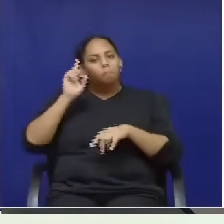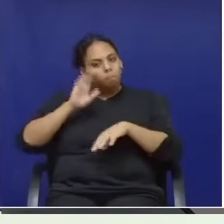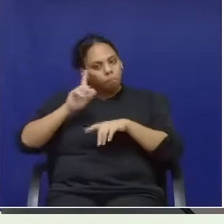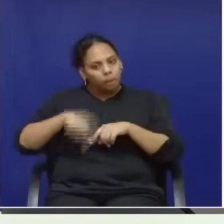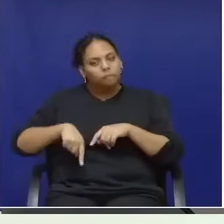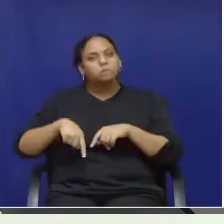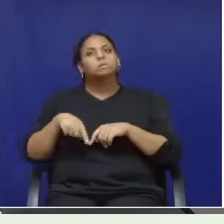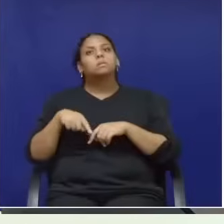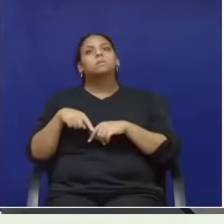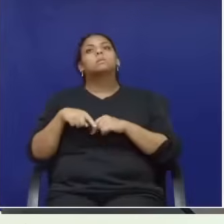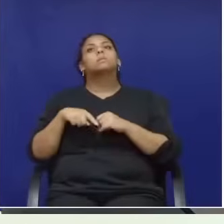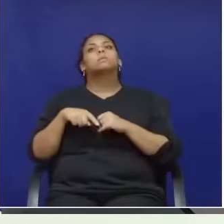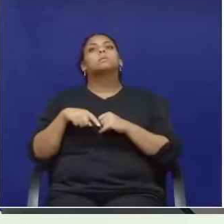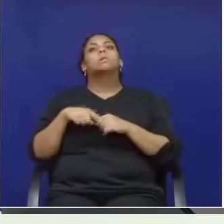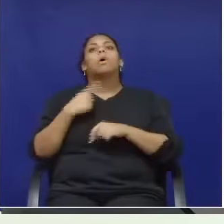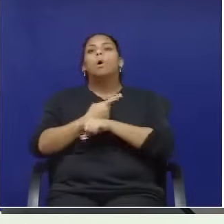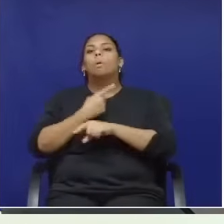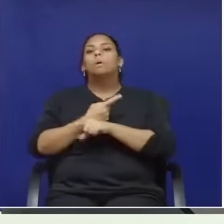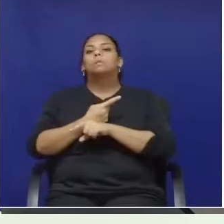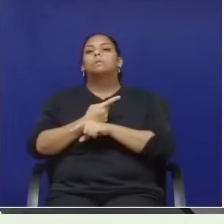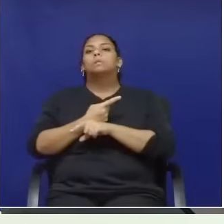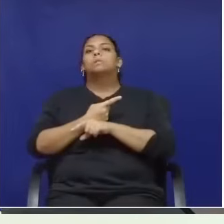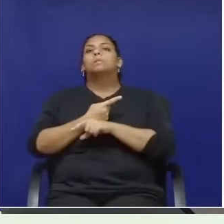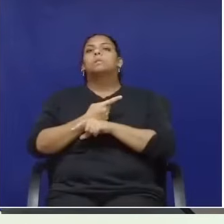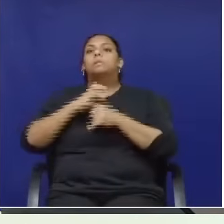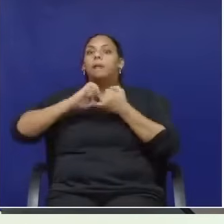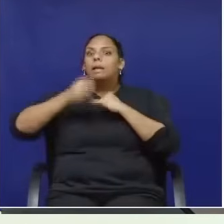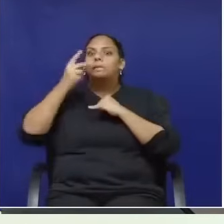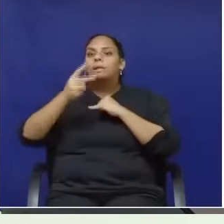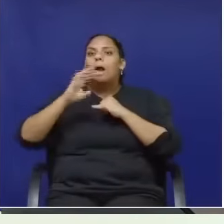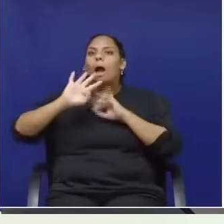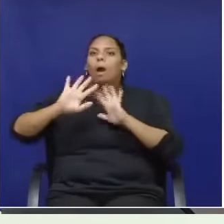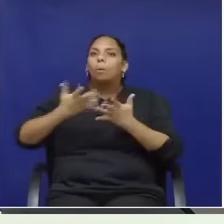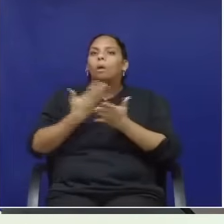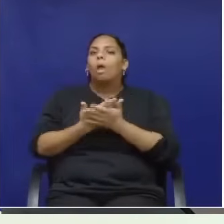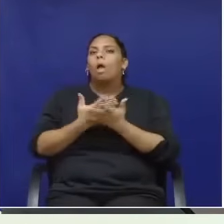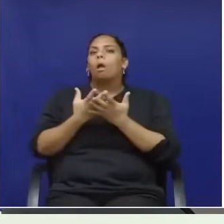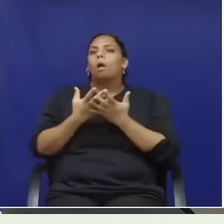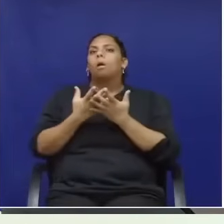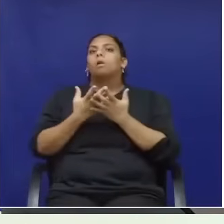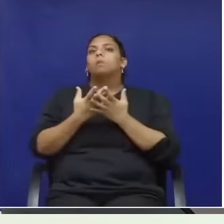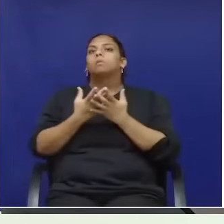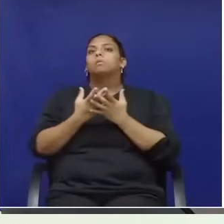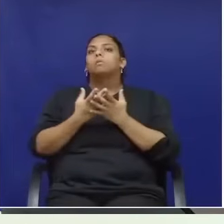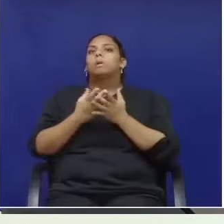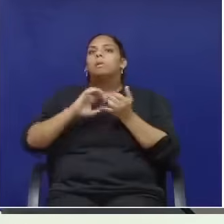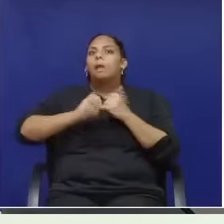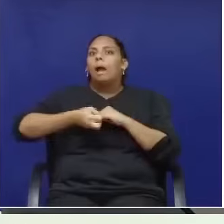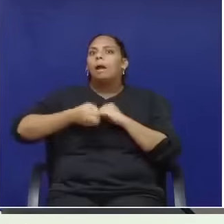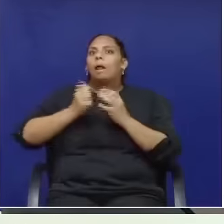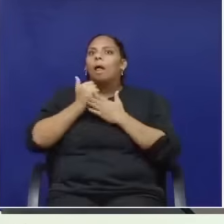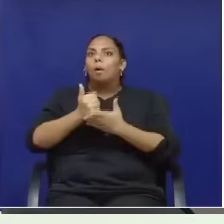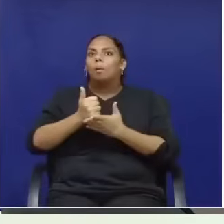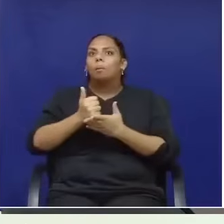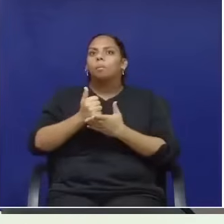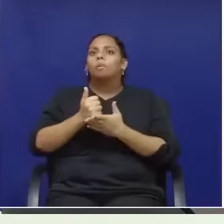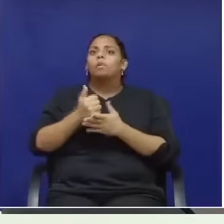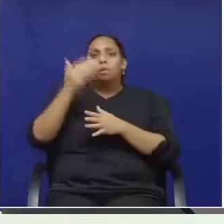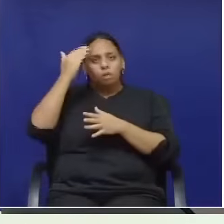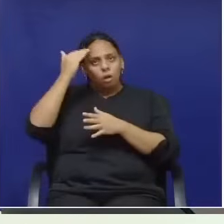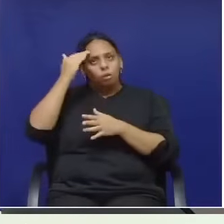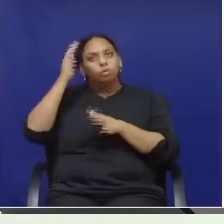accommodate these specific situations. As I've mentioned, of course you have categories. Children are kept